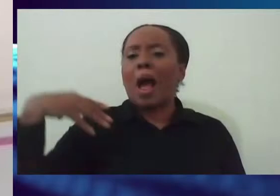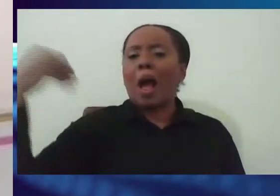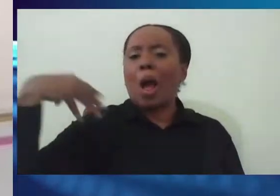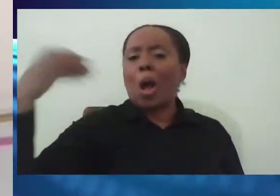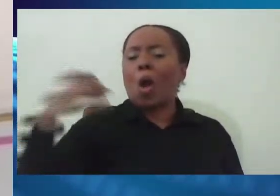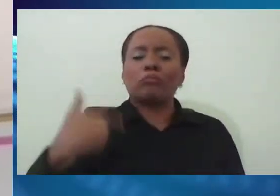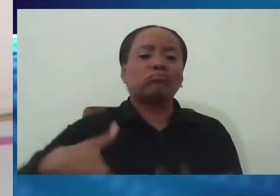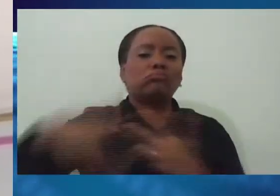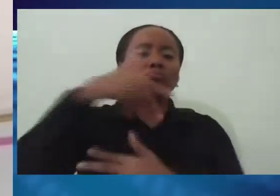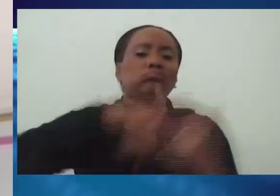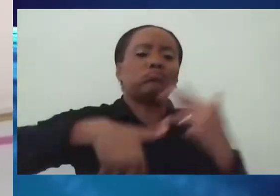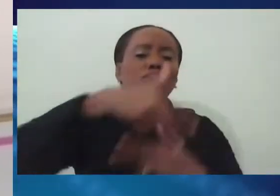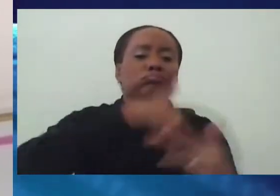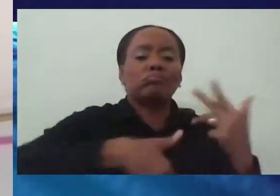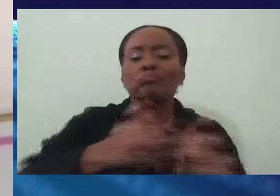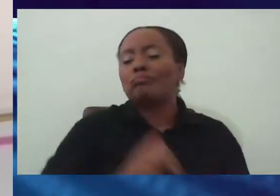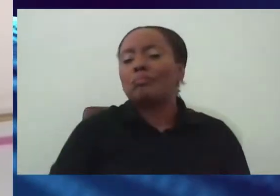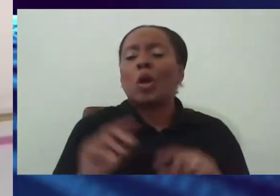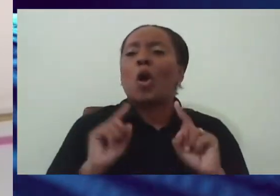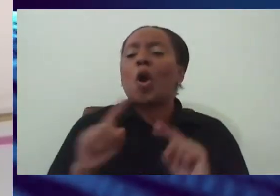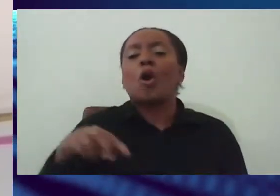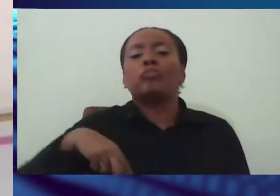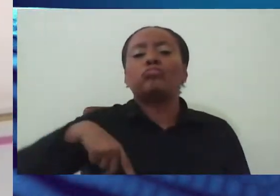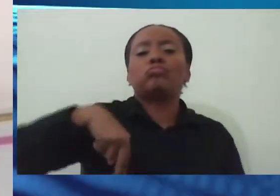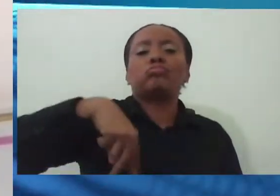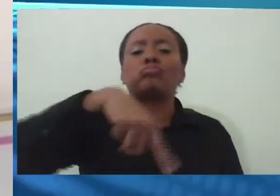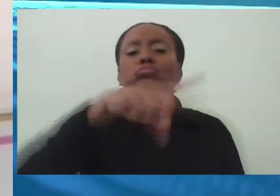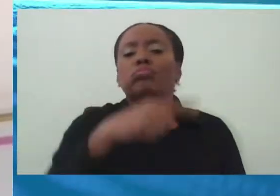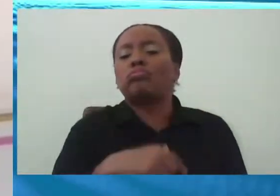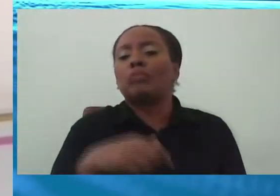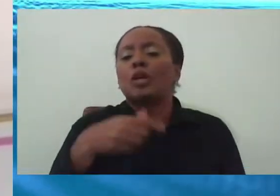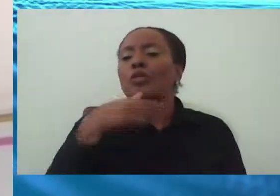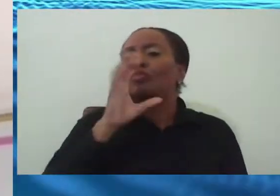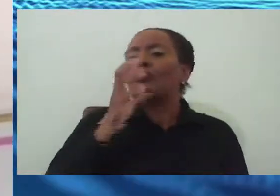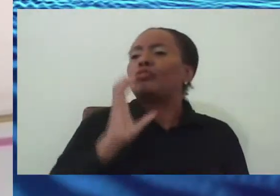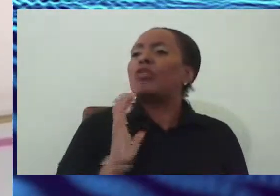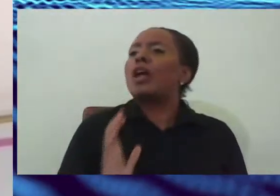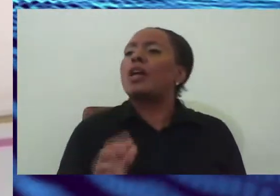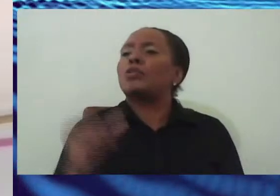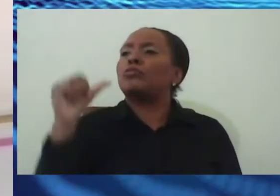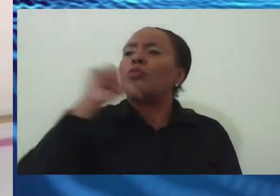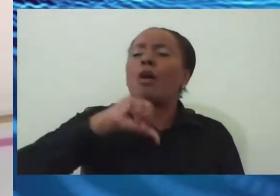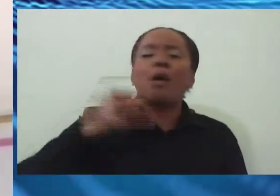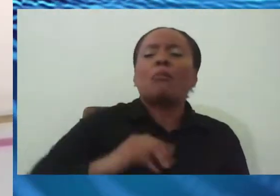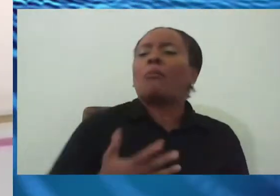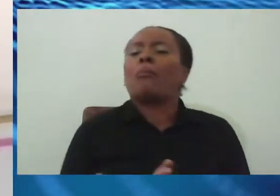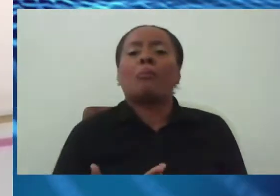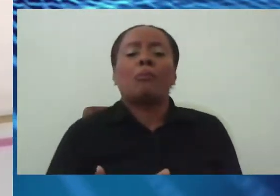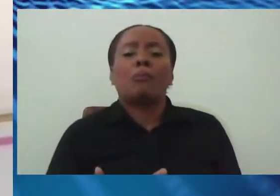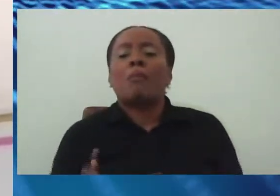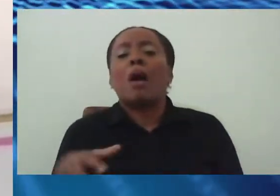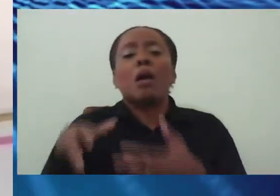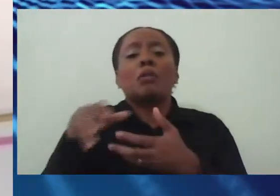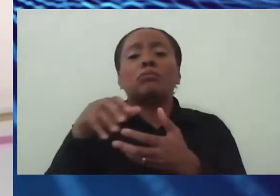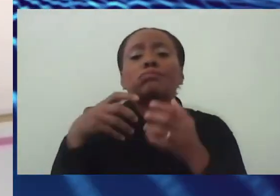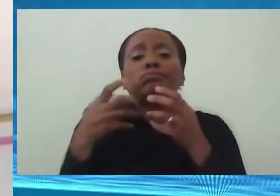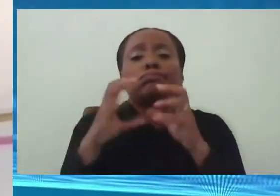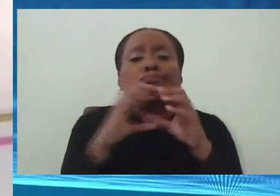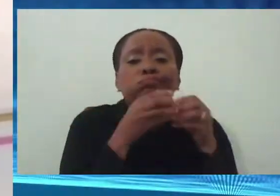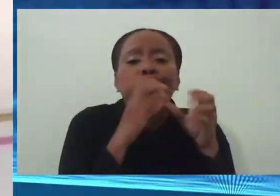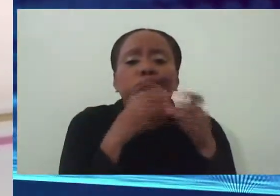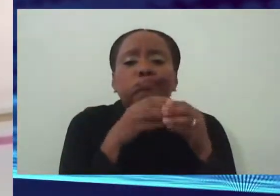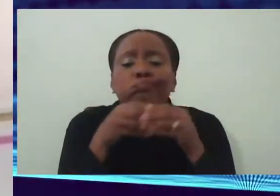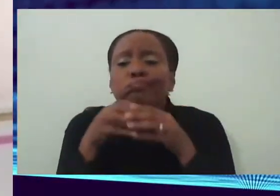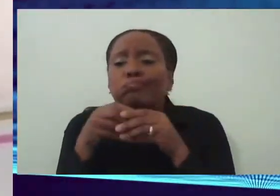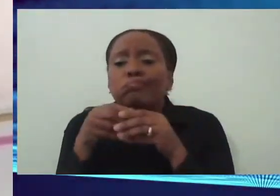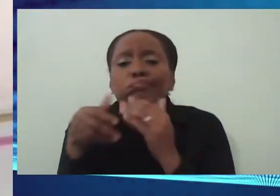can still go down to the boardwalk or whatever and have their drinks, etc. And we're not keeping our physical distancing. We're not doing our hand